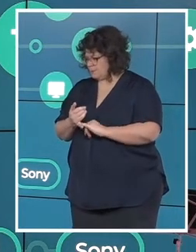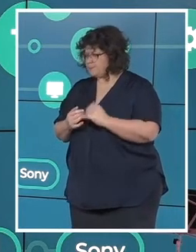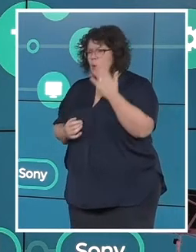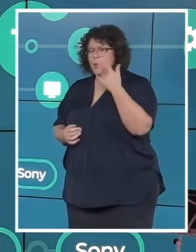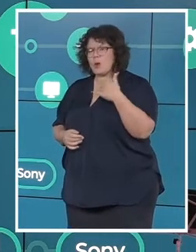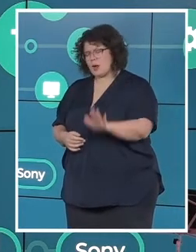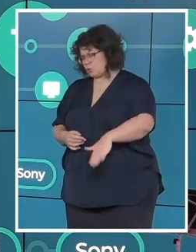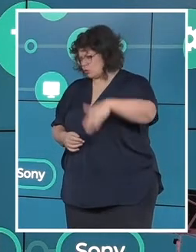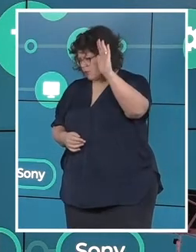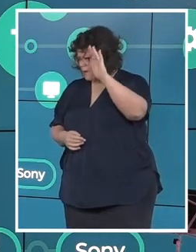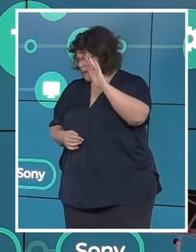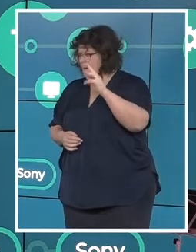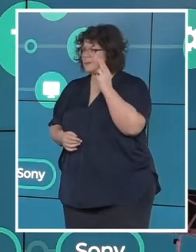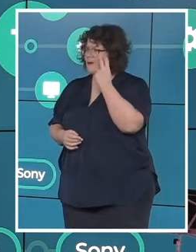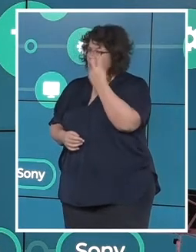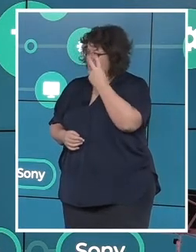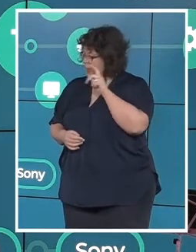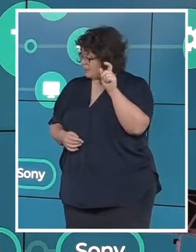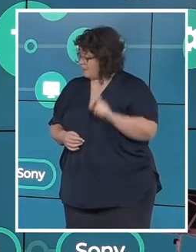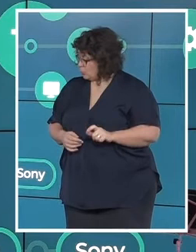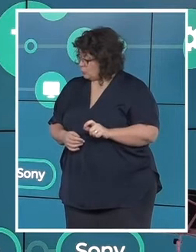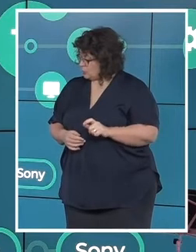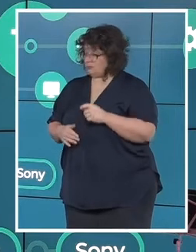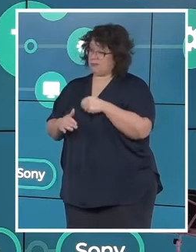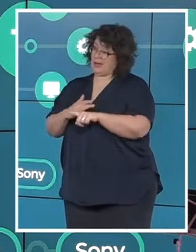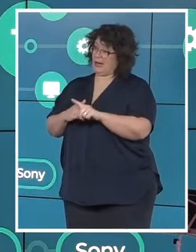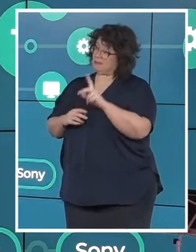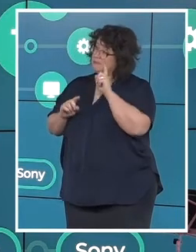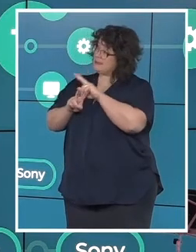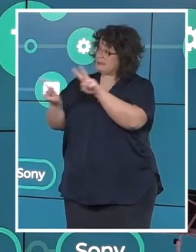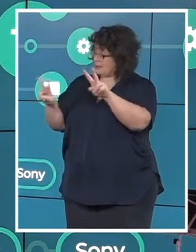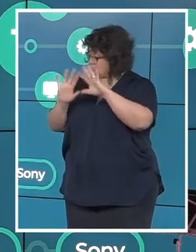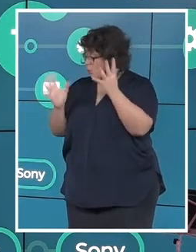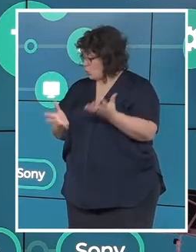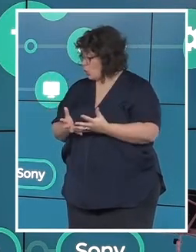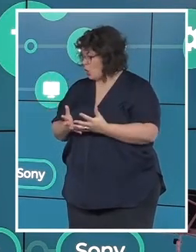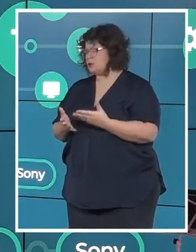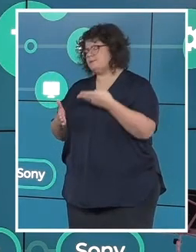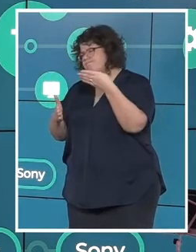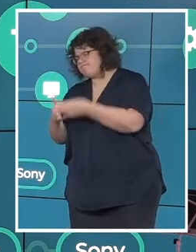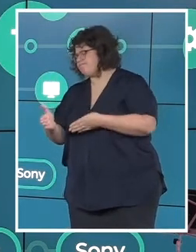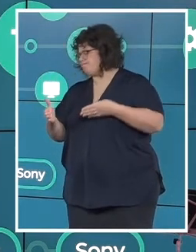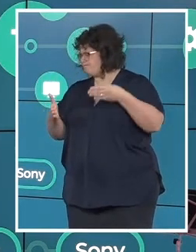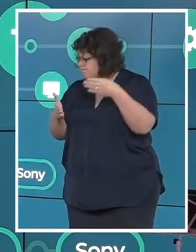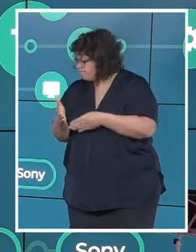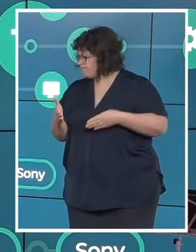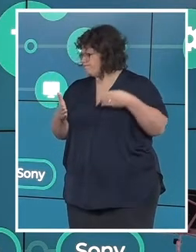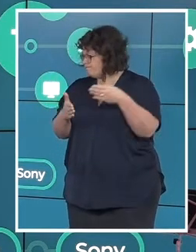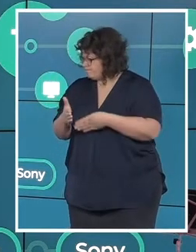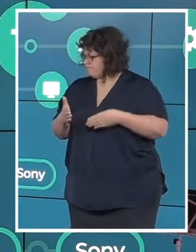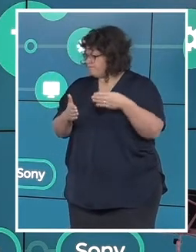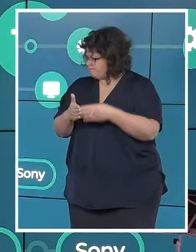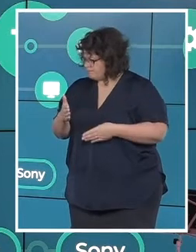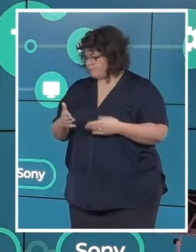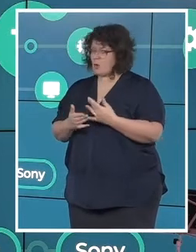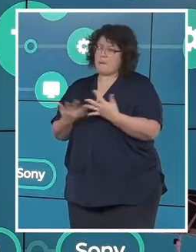barriers. Most of the people in my world did not know Braille. My parents did not know Braille.